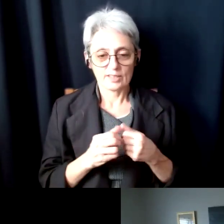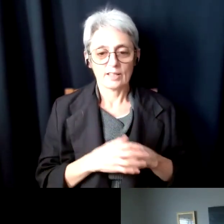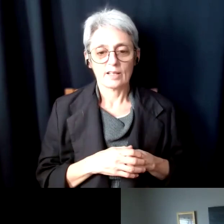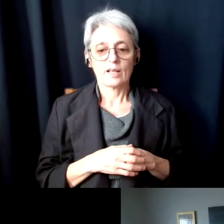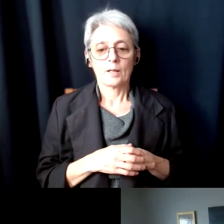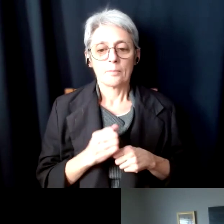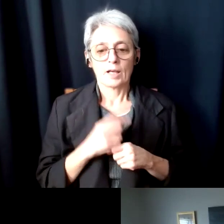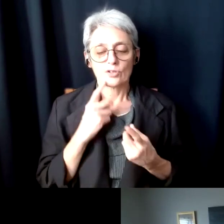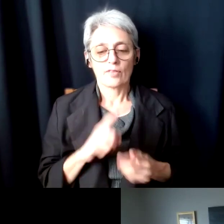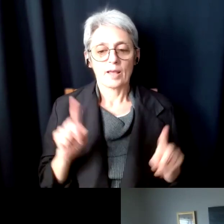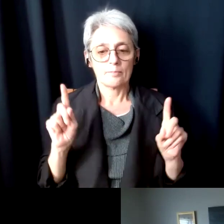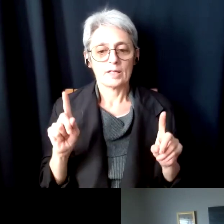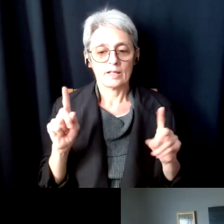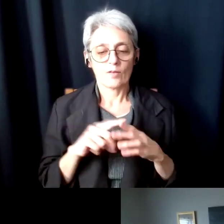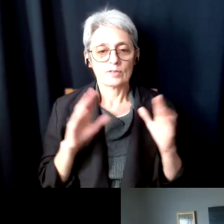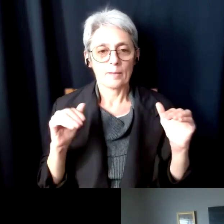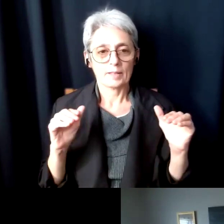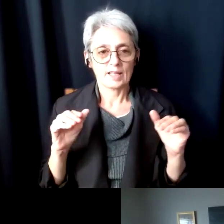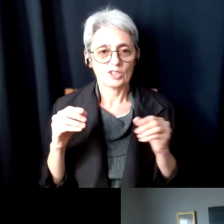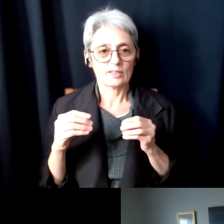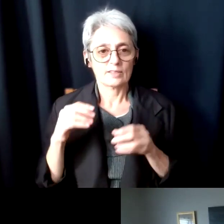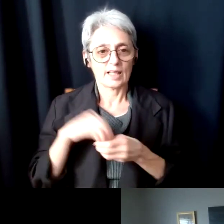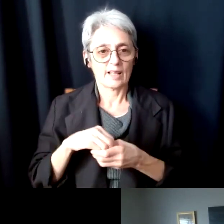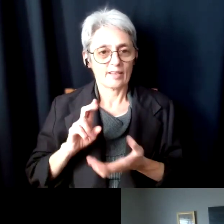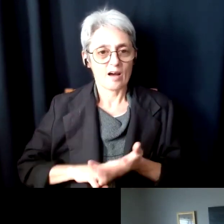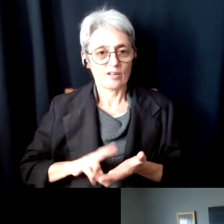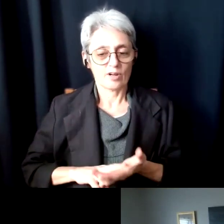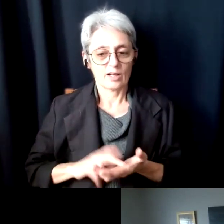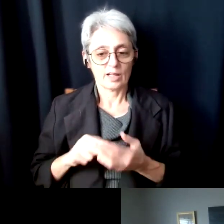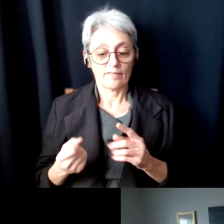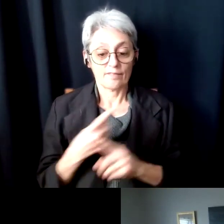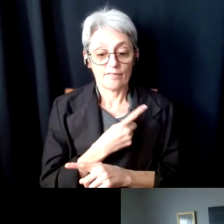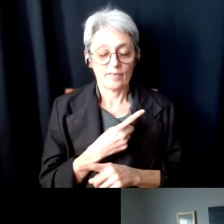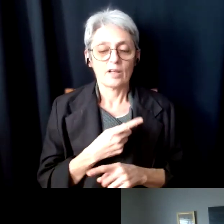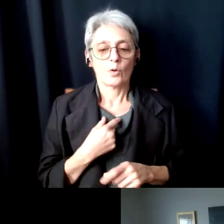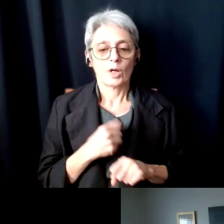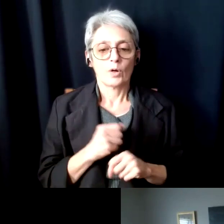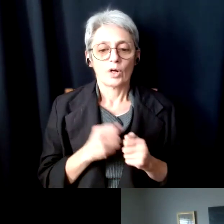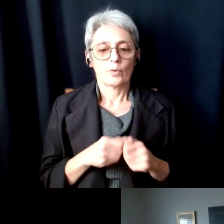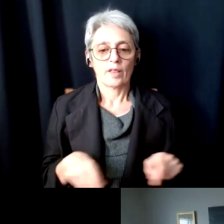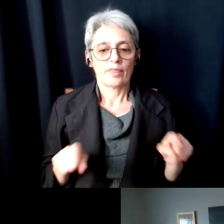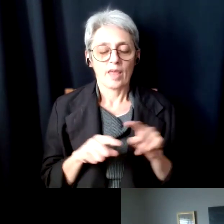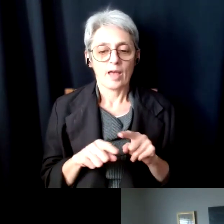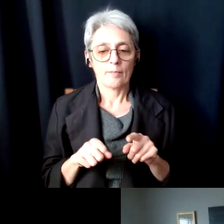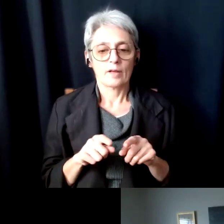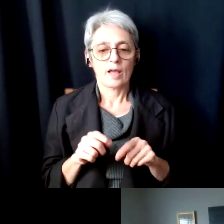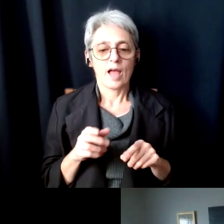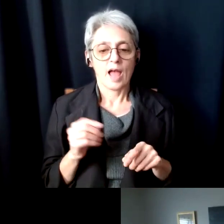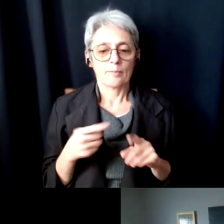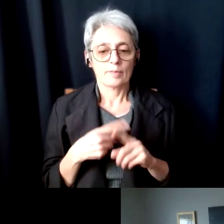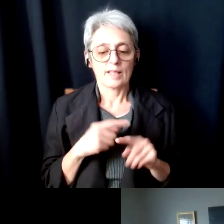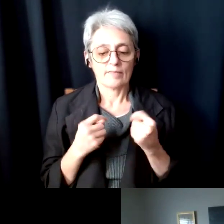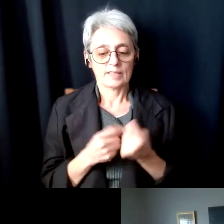the expectations of the contract. If they're not, we work with them and we also have a team to help solve